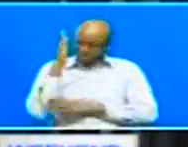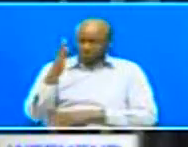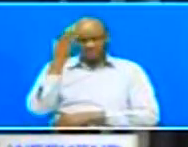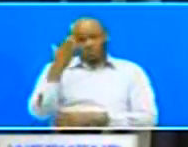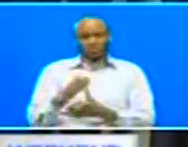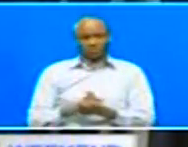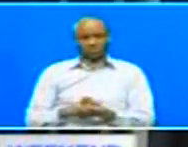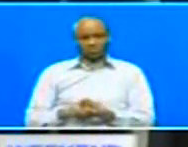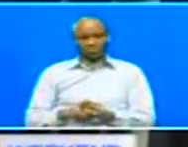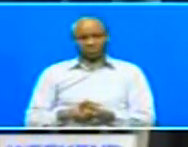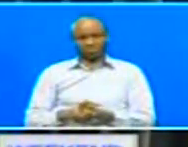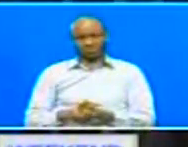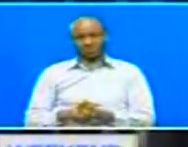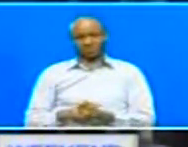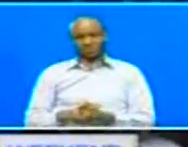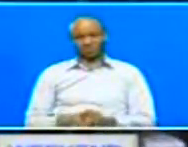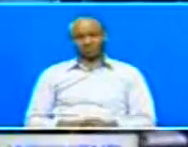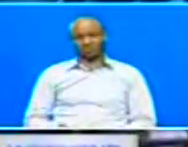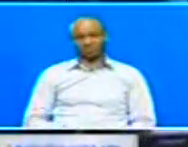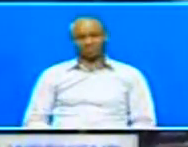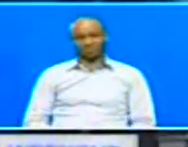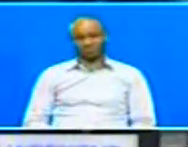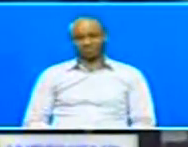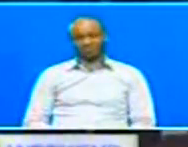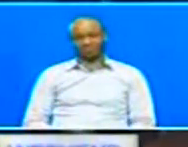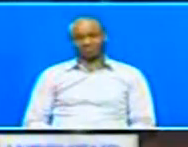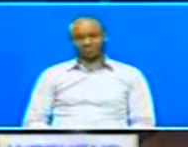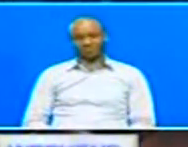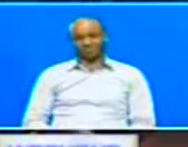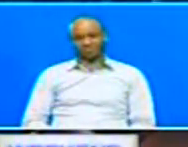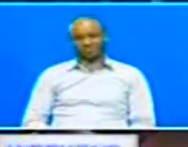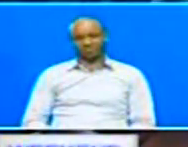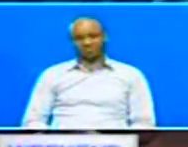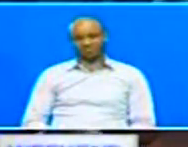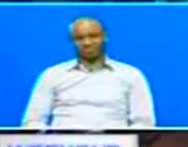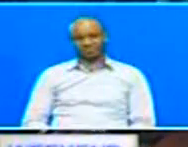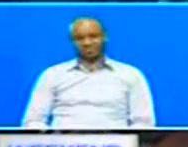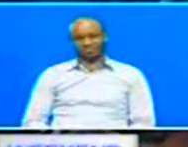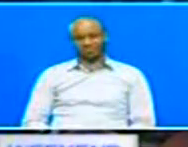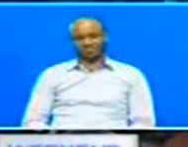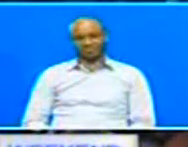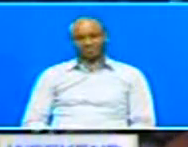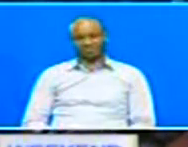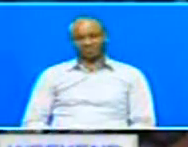matters? Na na na na na na na na. Hey hey